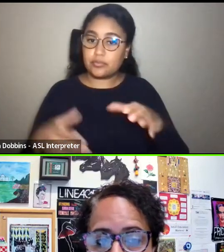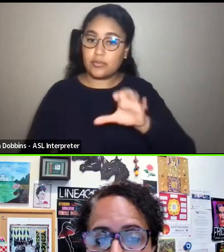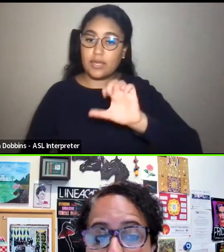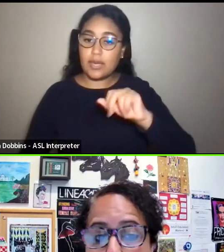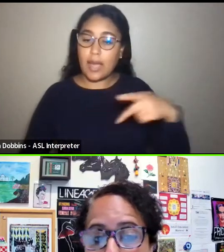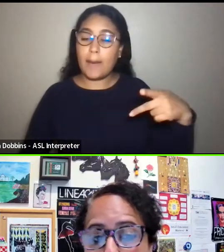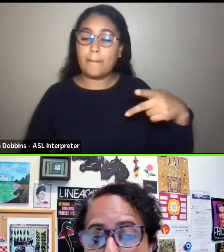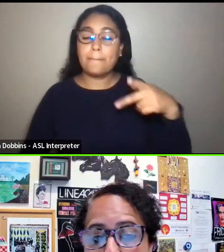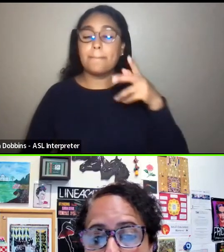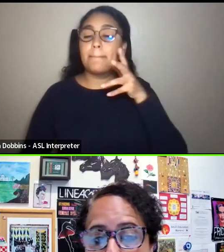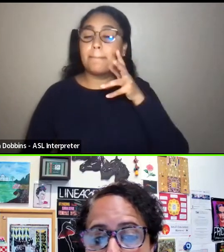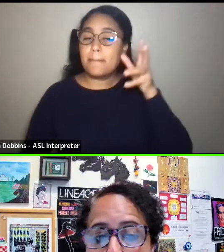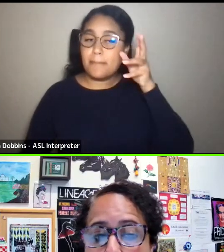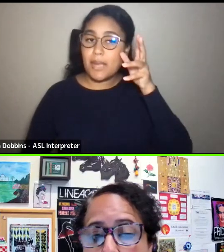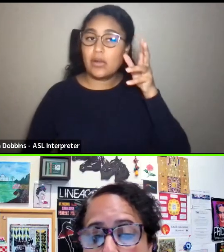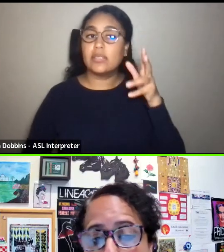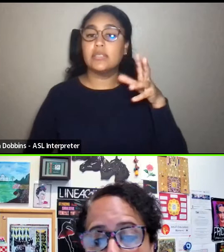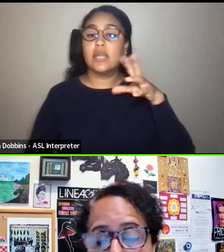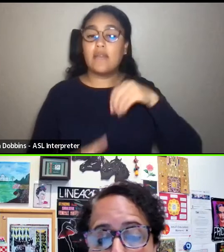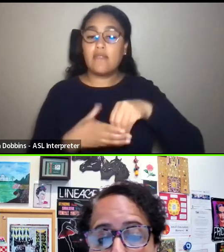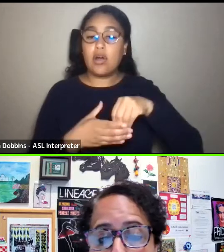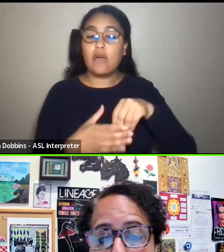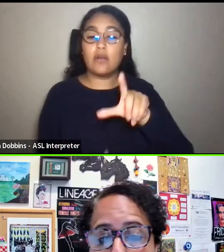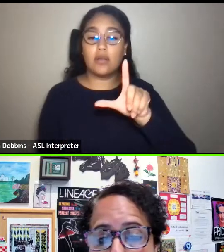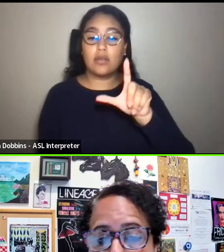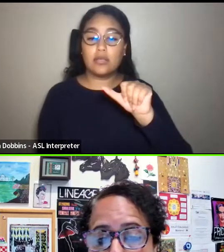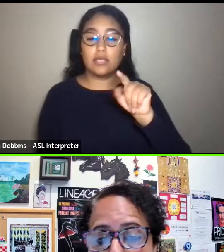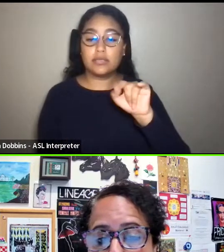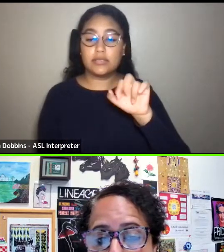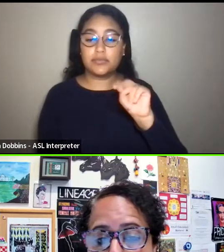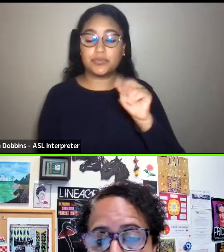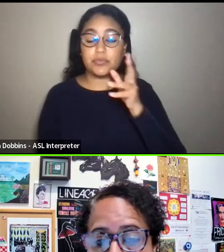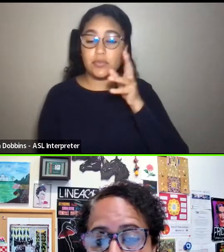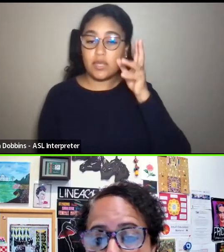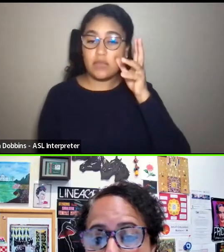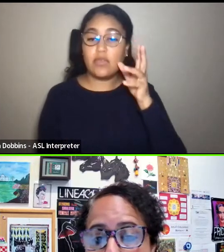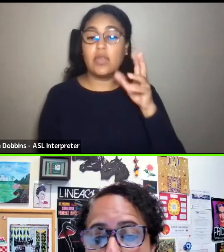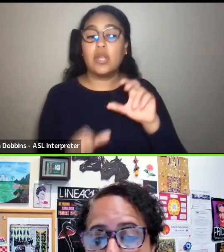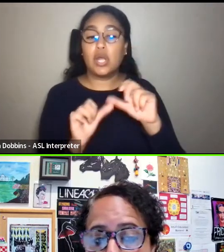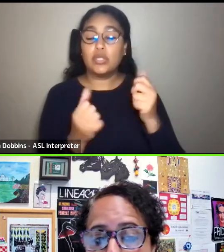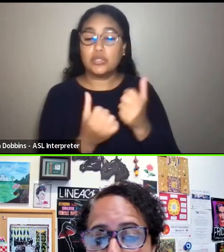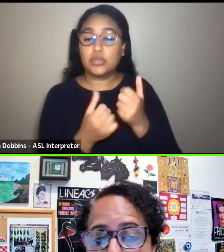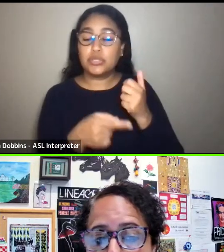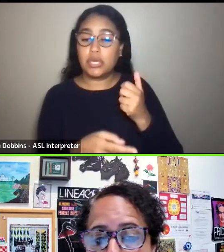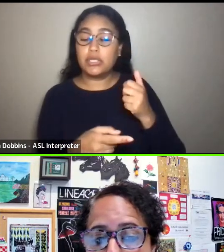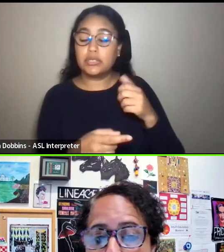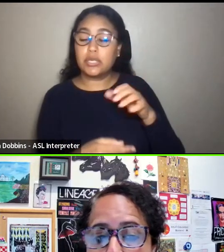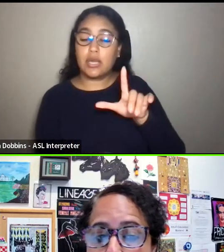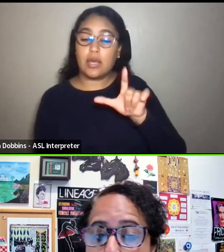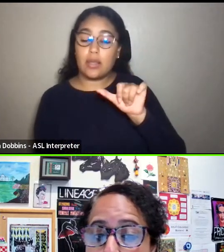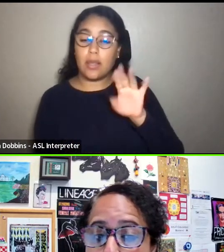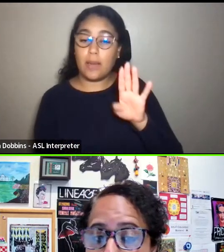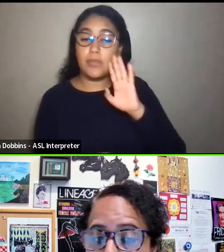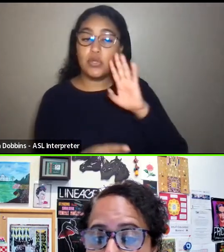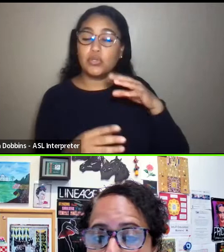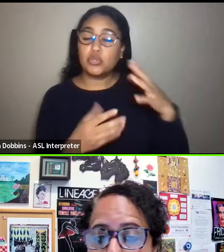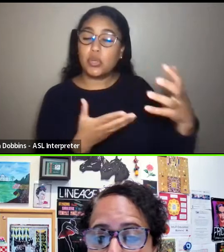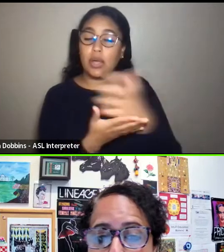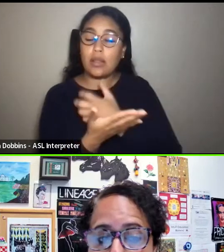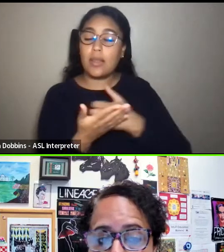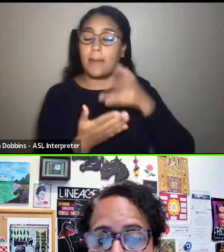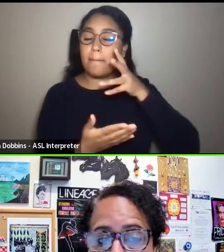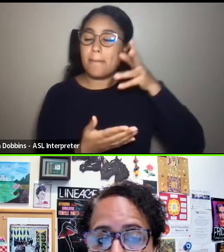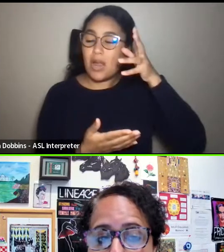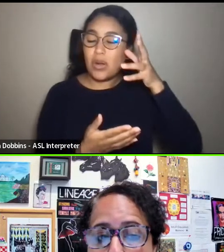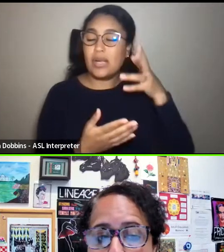School parent and member of the Latino Parent Association at Capuchino to collect parent input on the learning needs